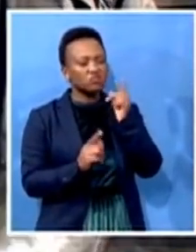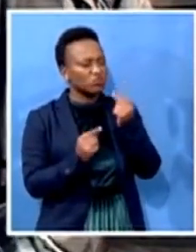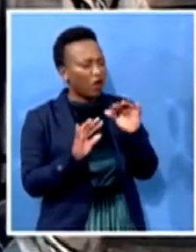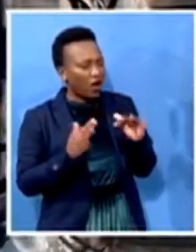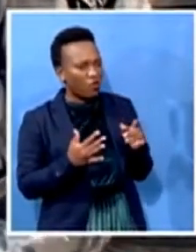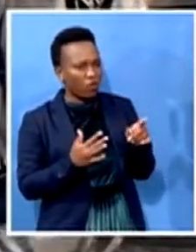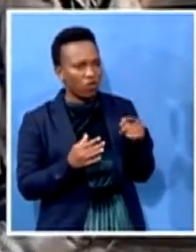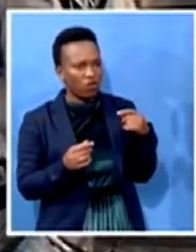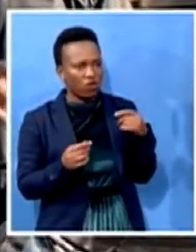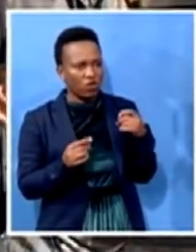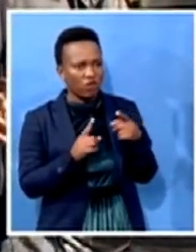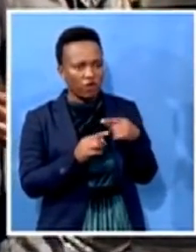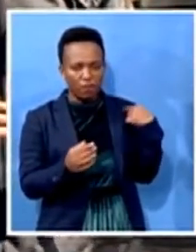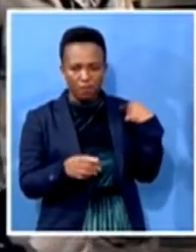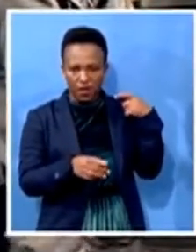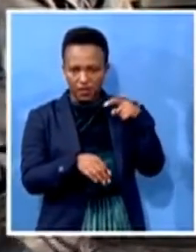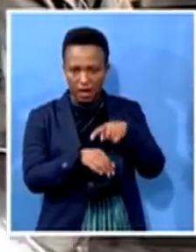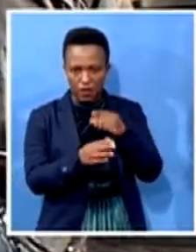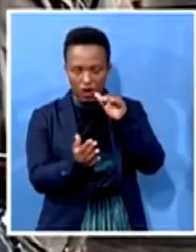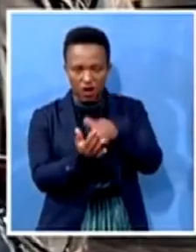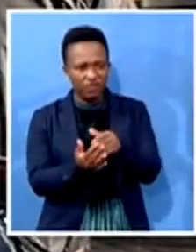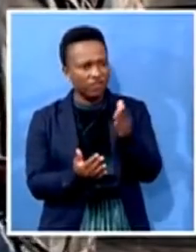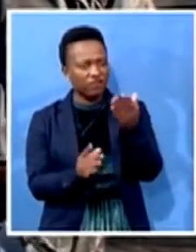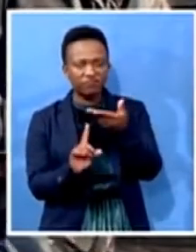you? And then they'll just ask 1 or 2